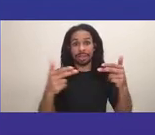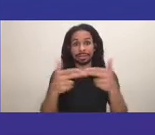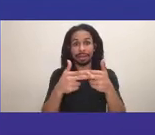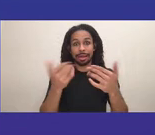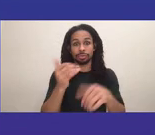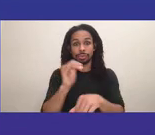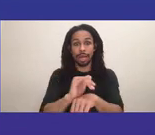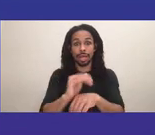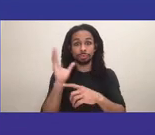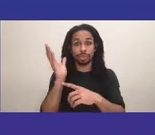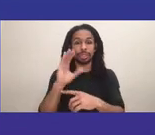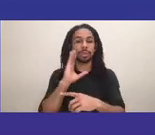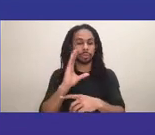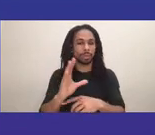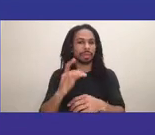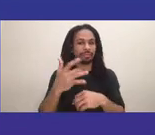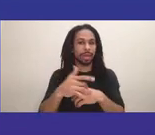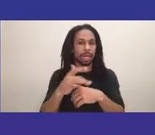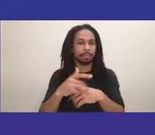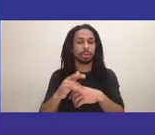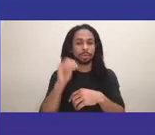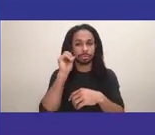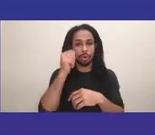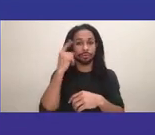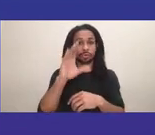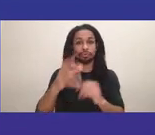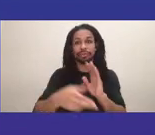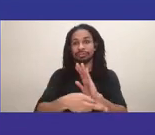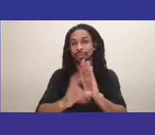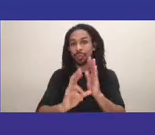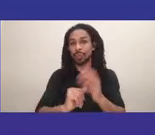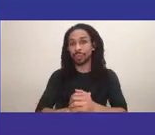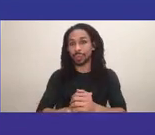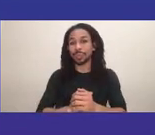be available tomorrow for your review.